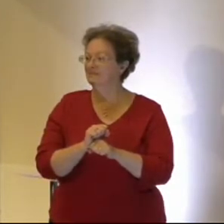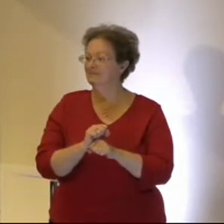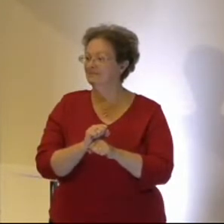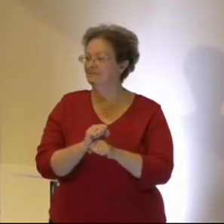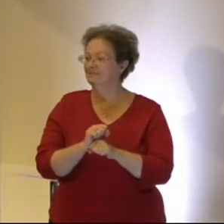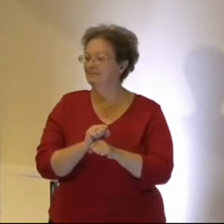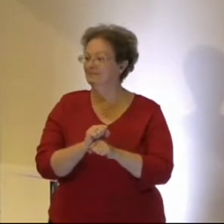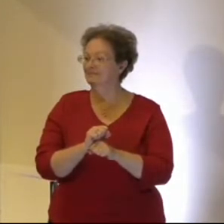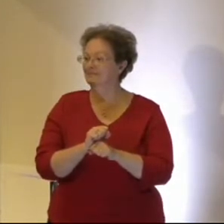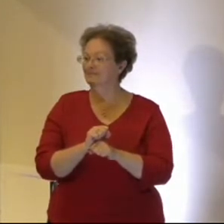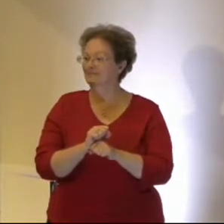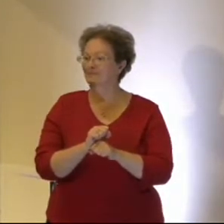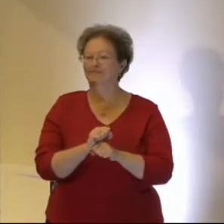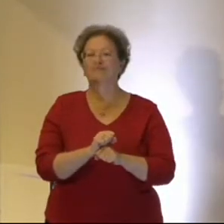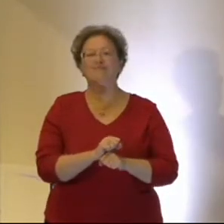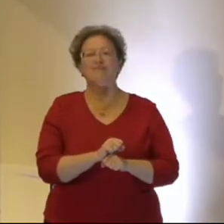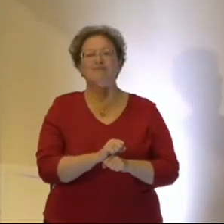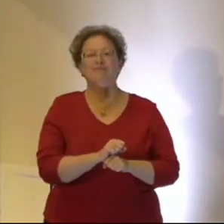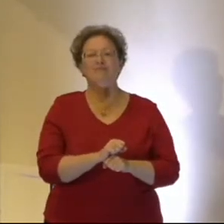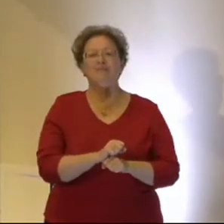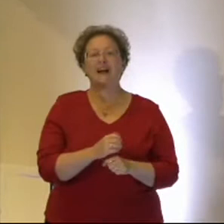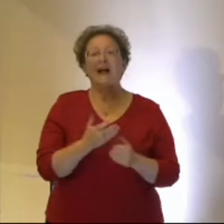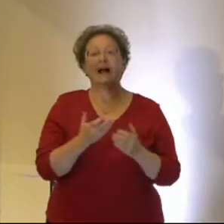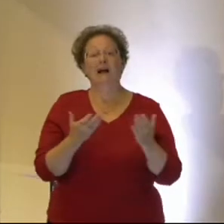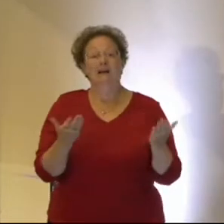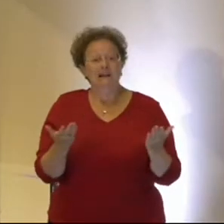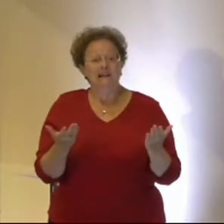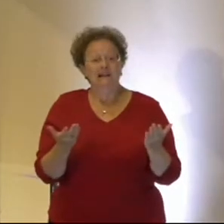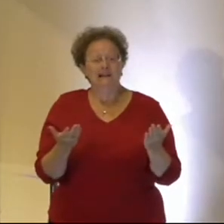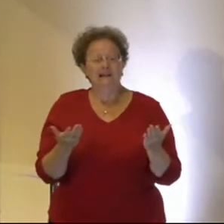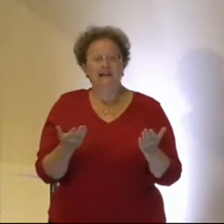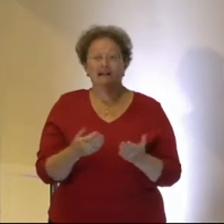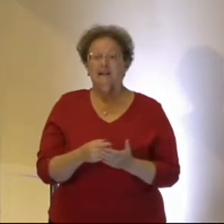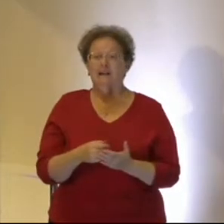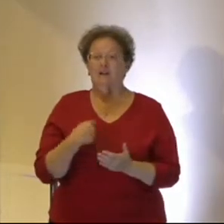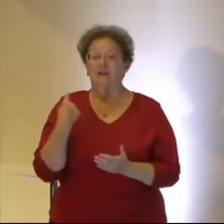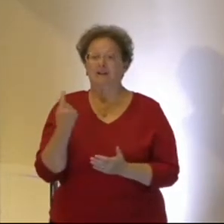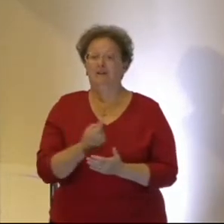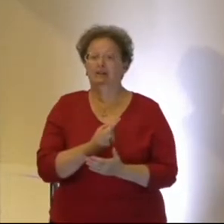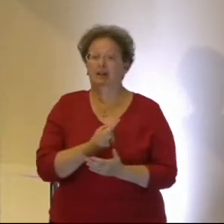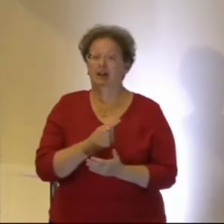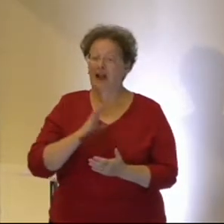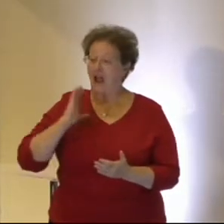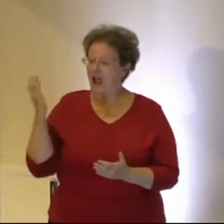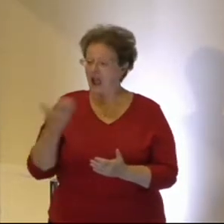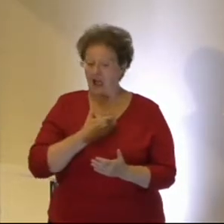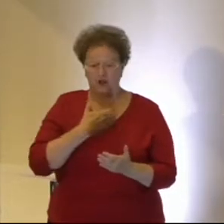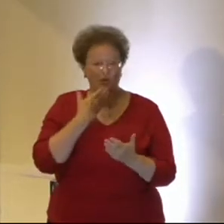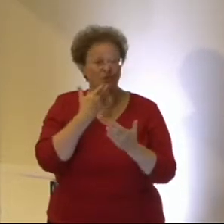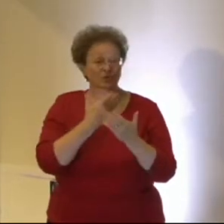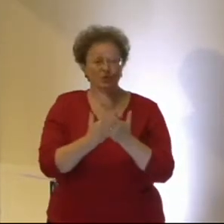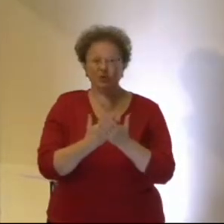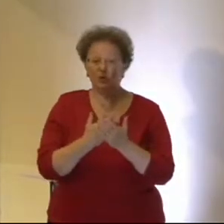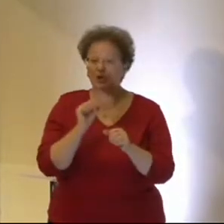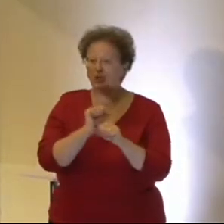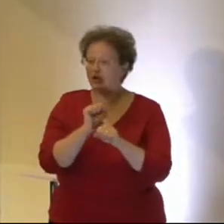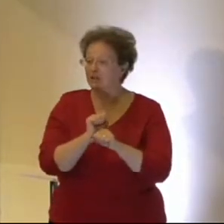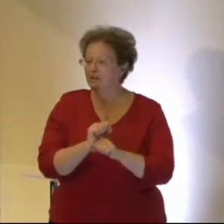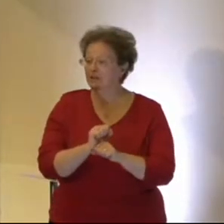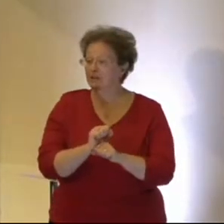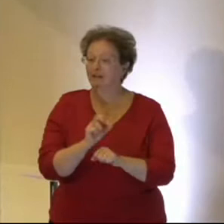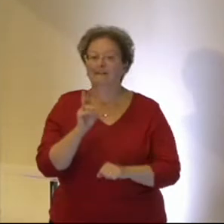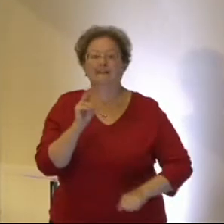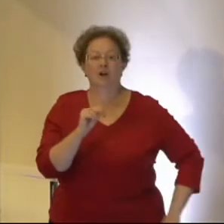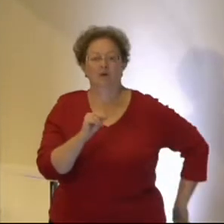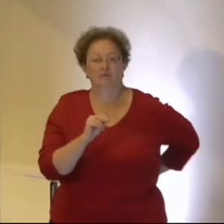Actually, we are. It was a trick question. Let me ask you the question this way. Are we saved by our good works?